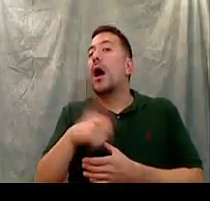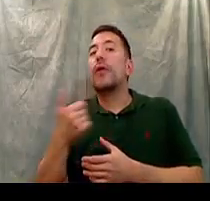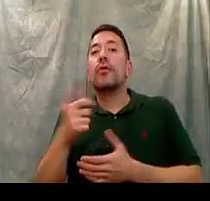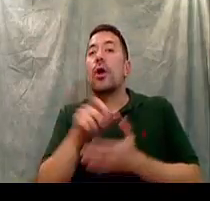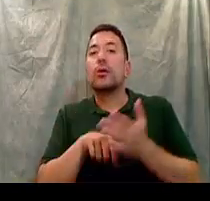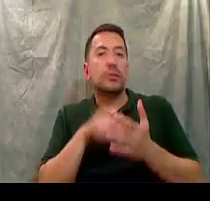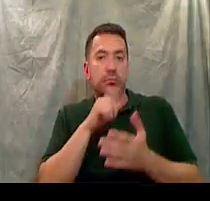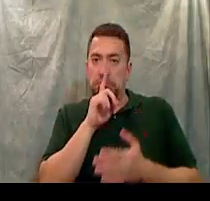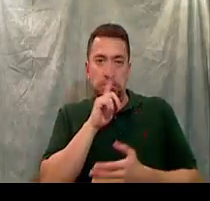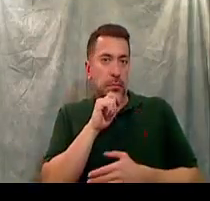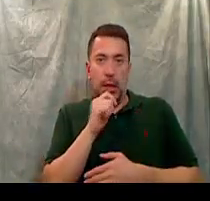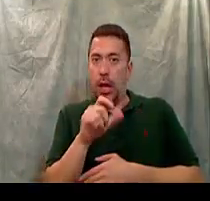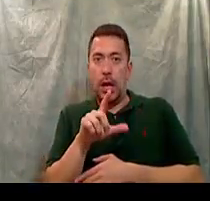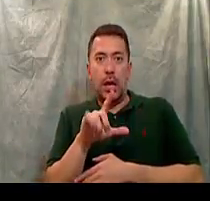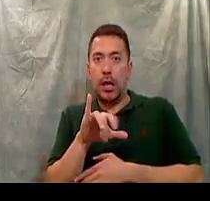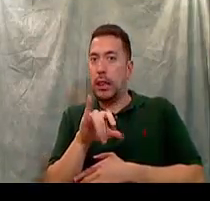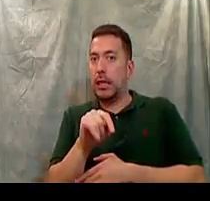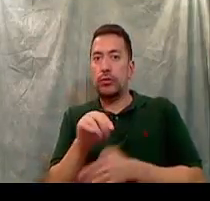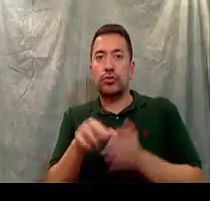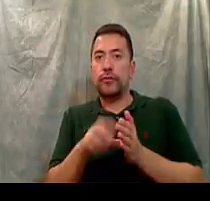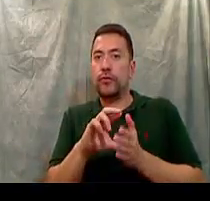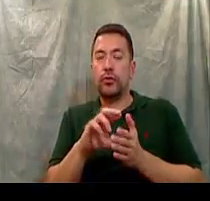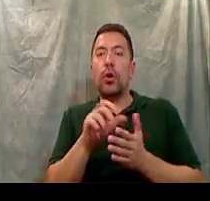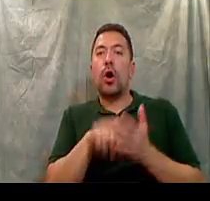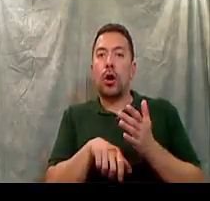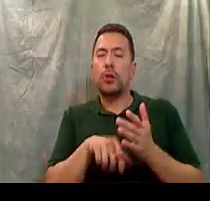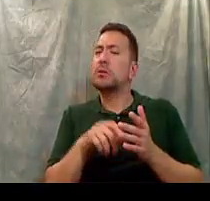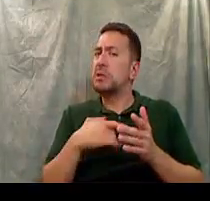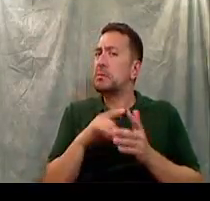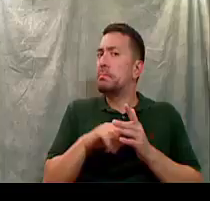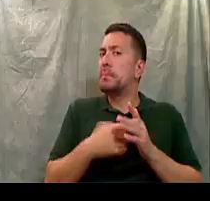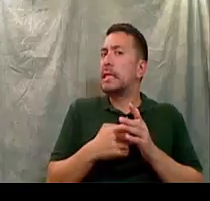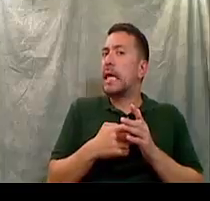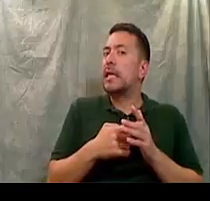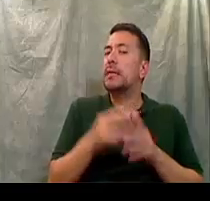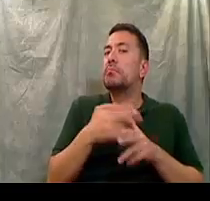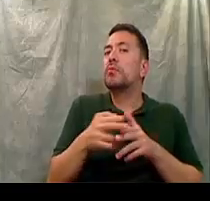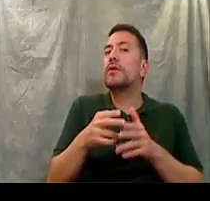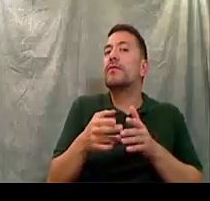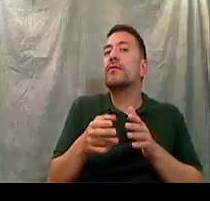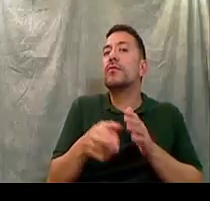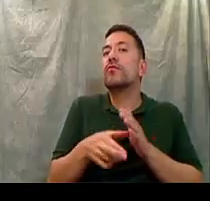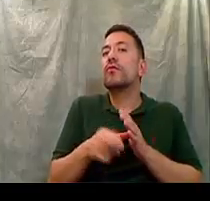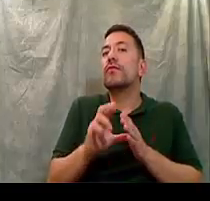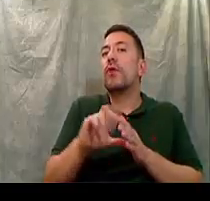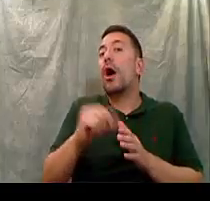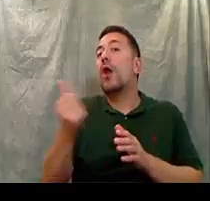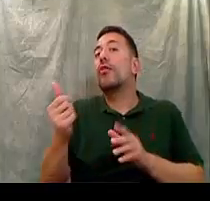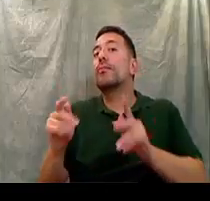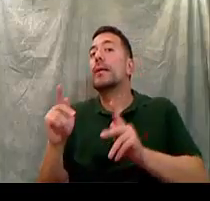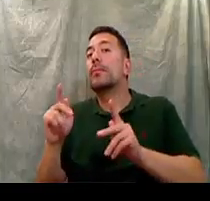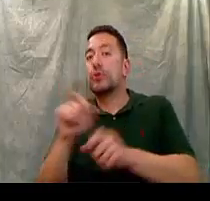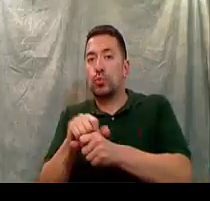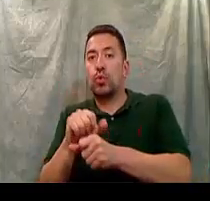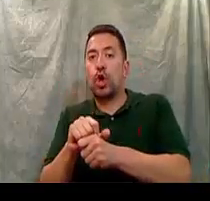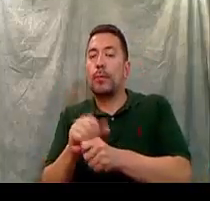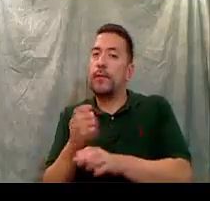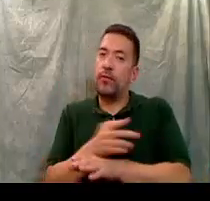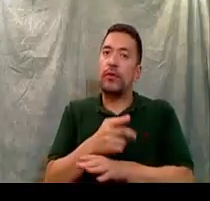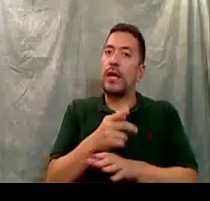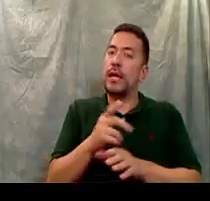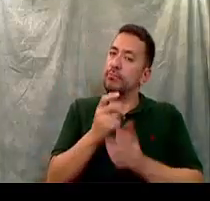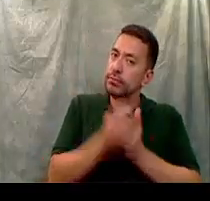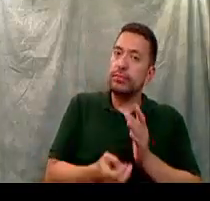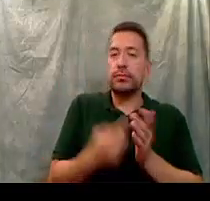articles, often in the beginning, right, will offer a brief review of other people's work on the matter before they go into the description of their